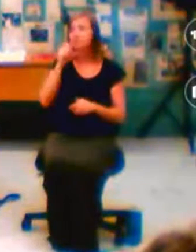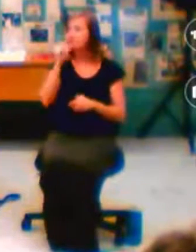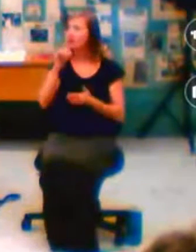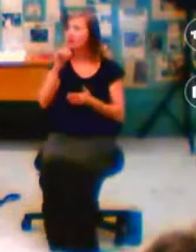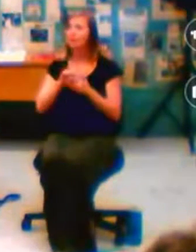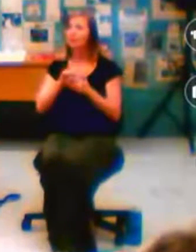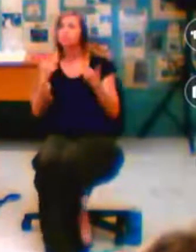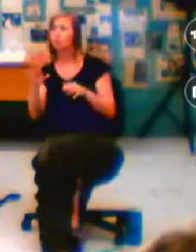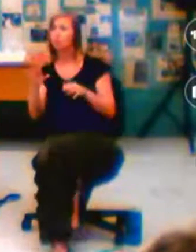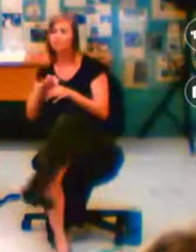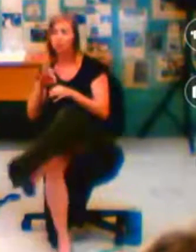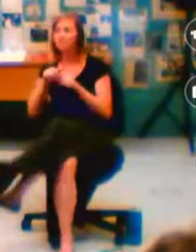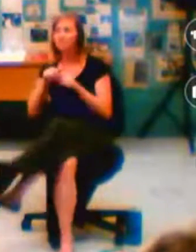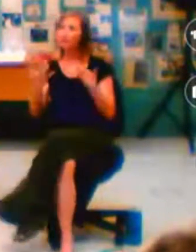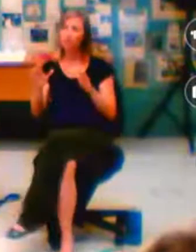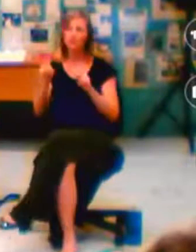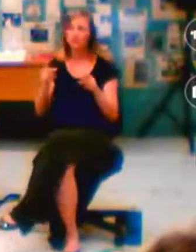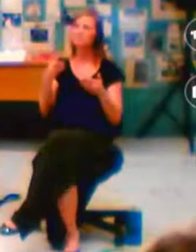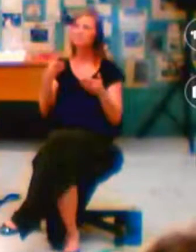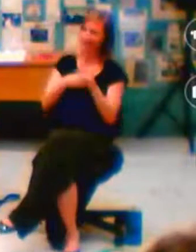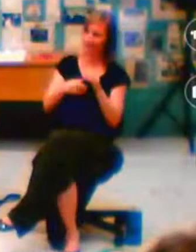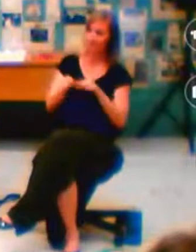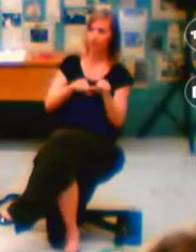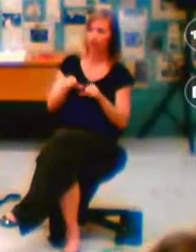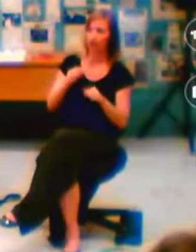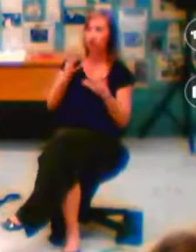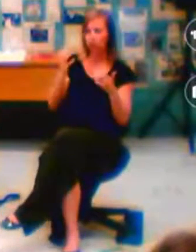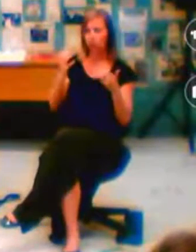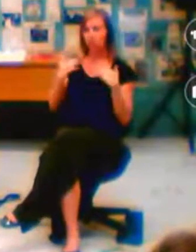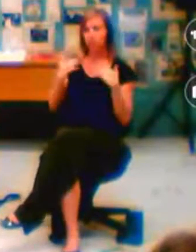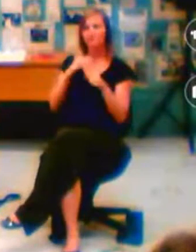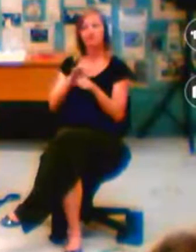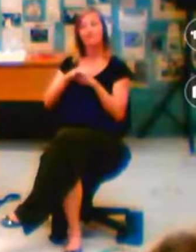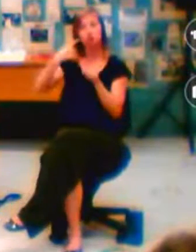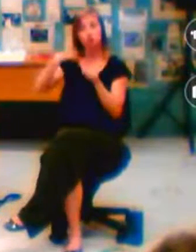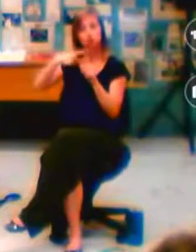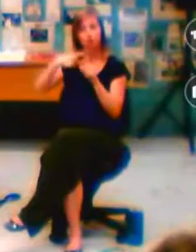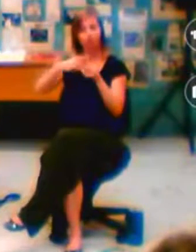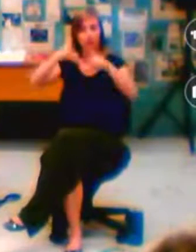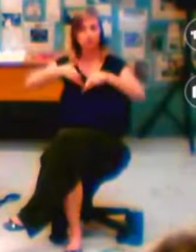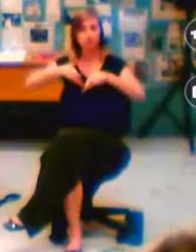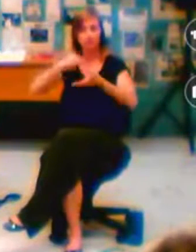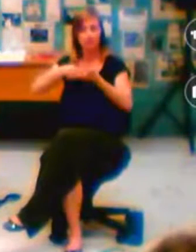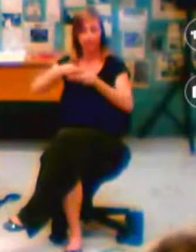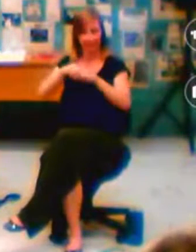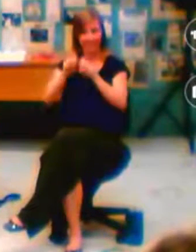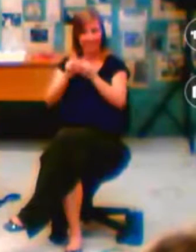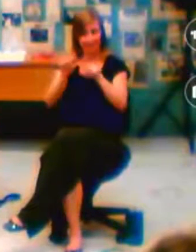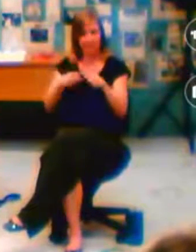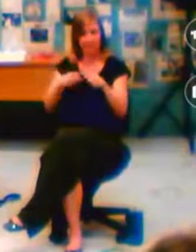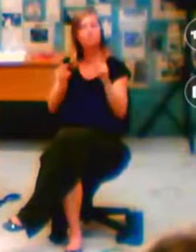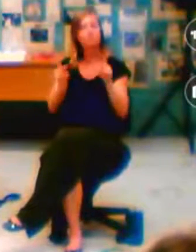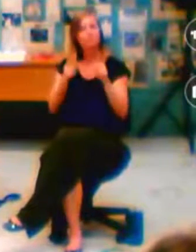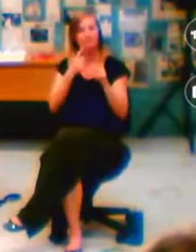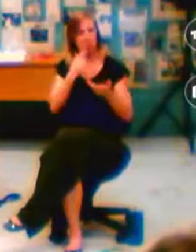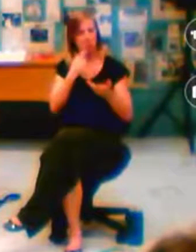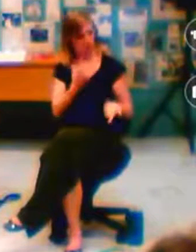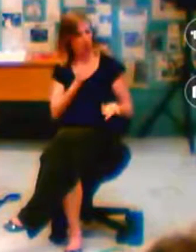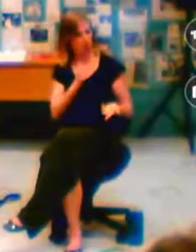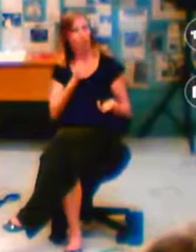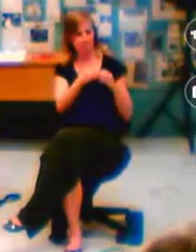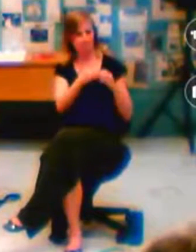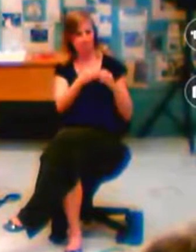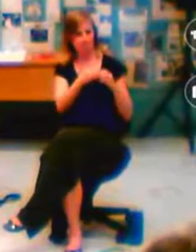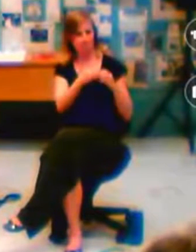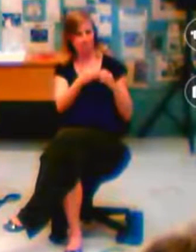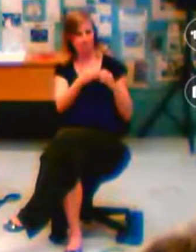afraid to turn some of their machinery off because with only the 5% profit margin, they can't replace it with scans. So, you know, it's not that people